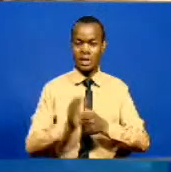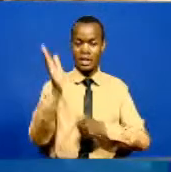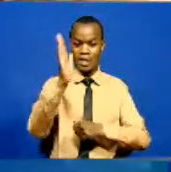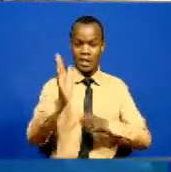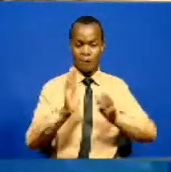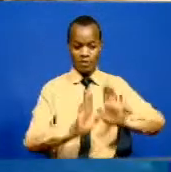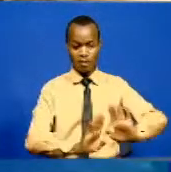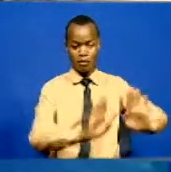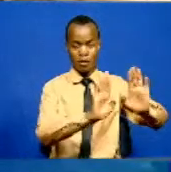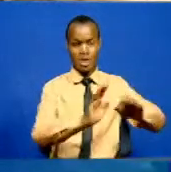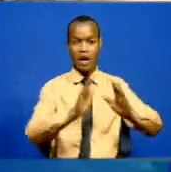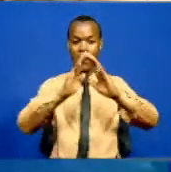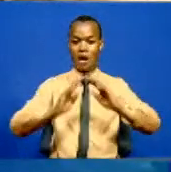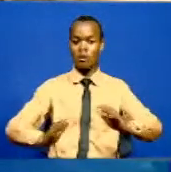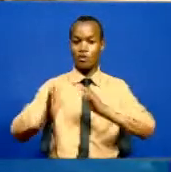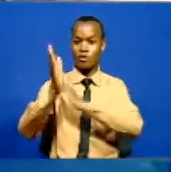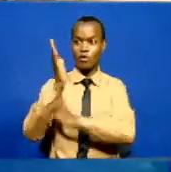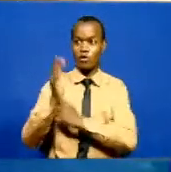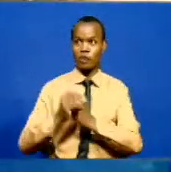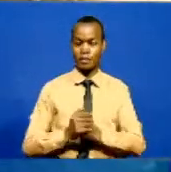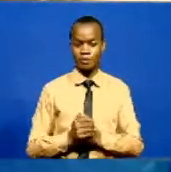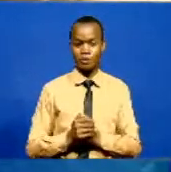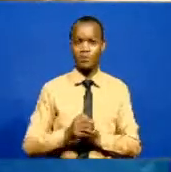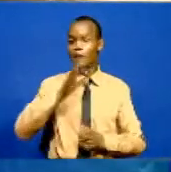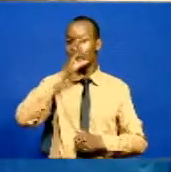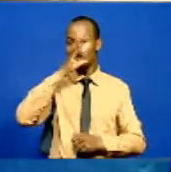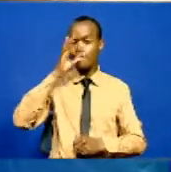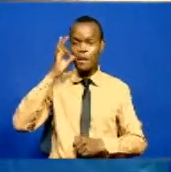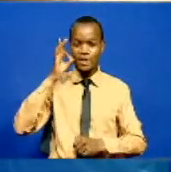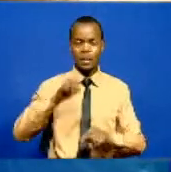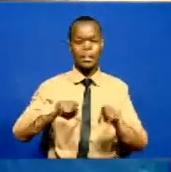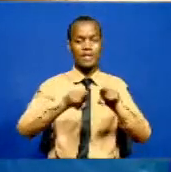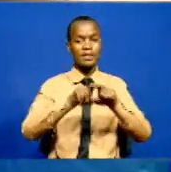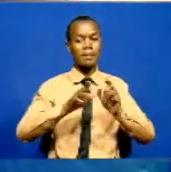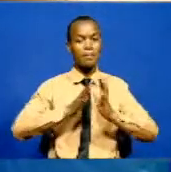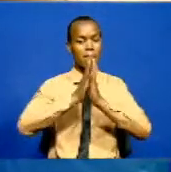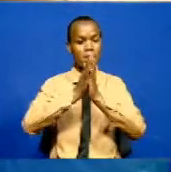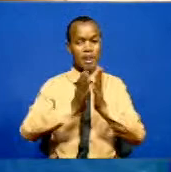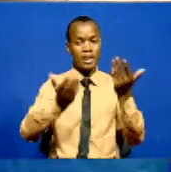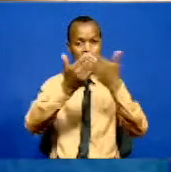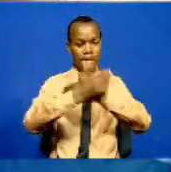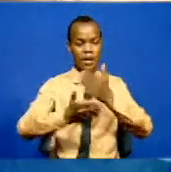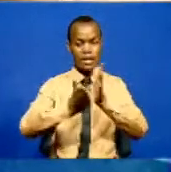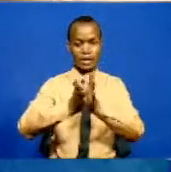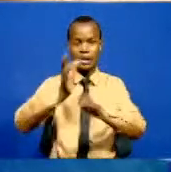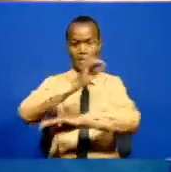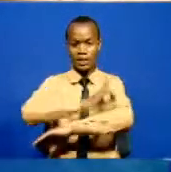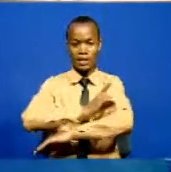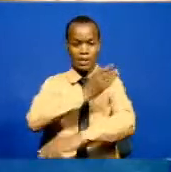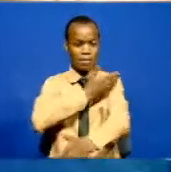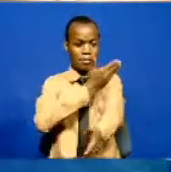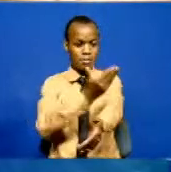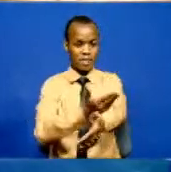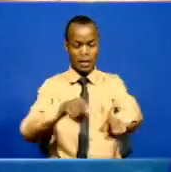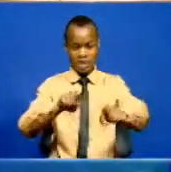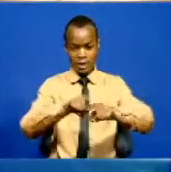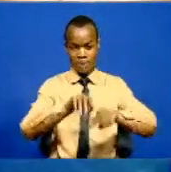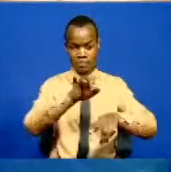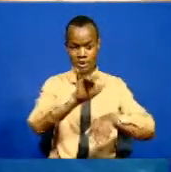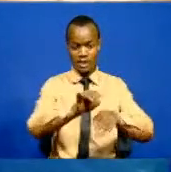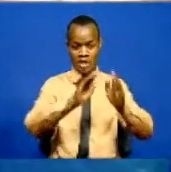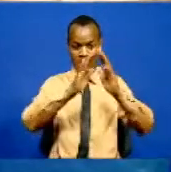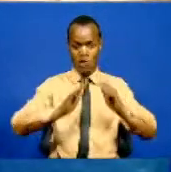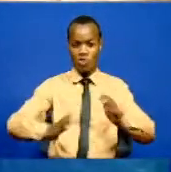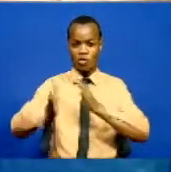from the house of God, fasting there and praying night and day. May you remain in the house of